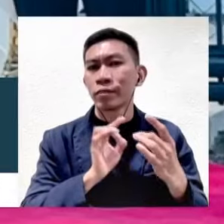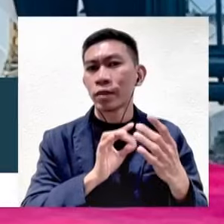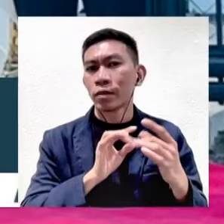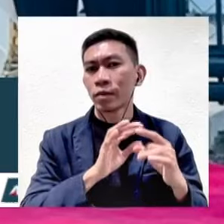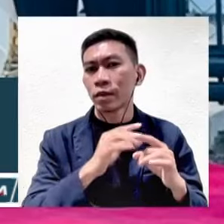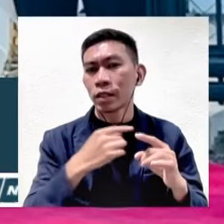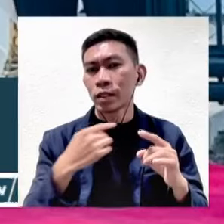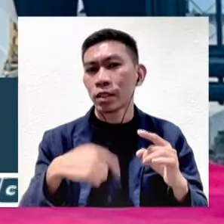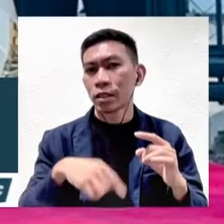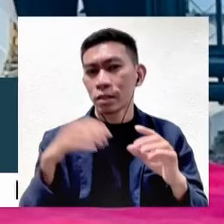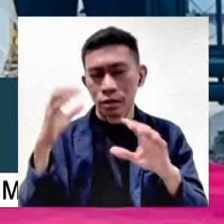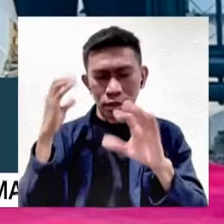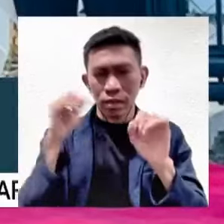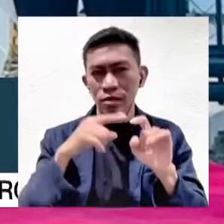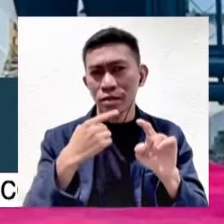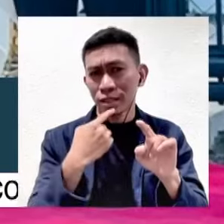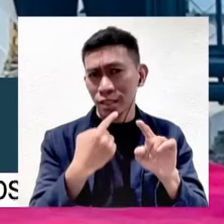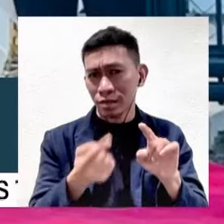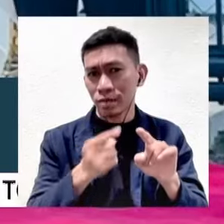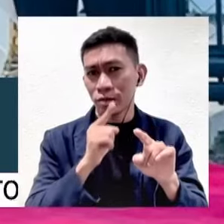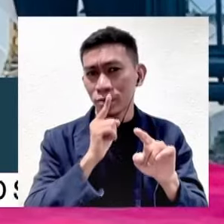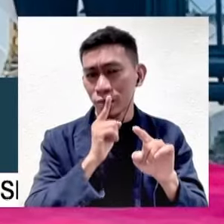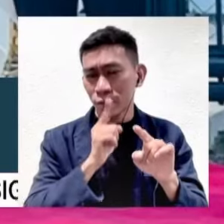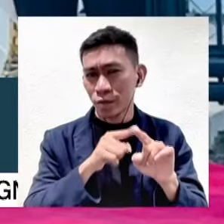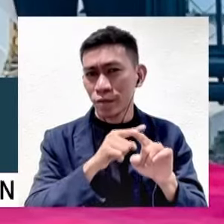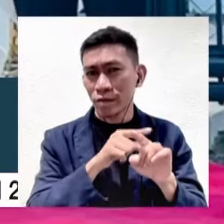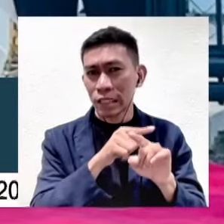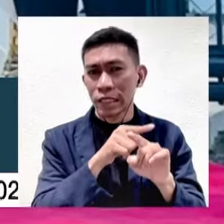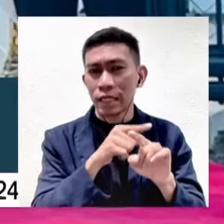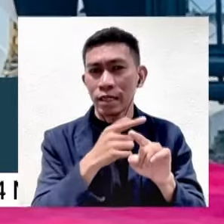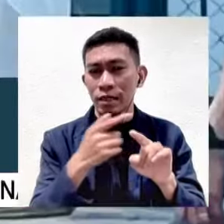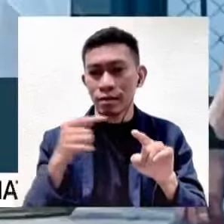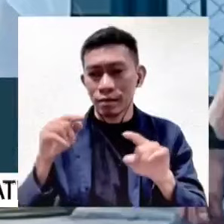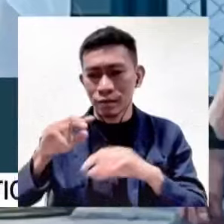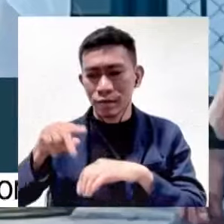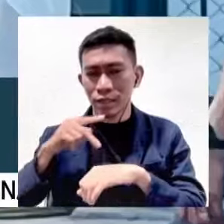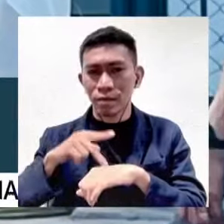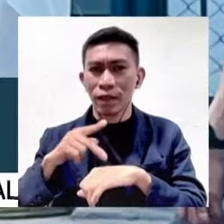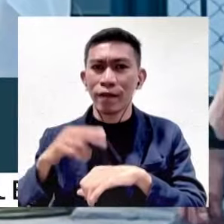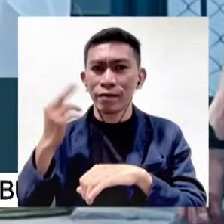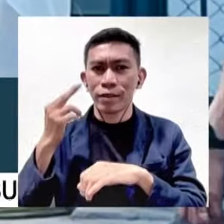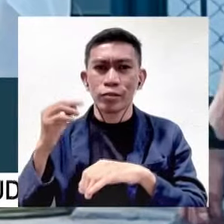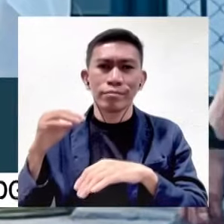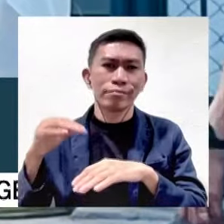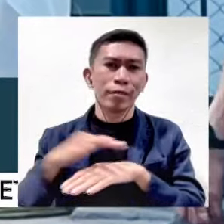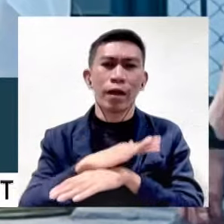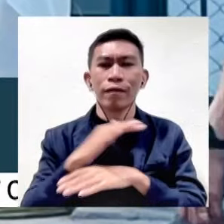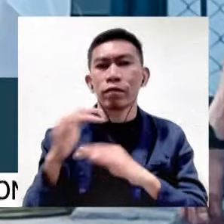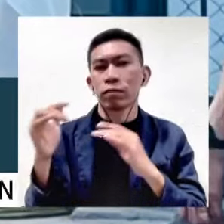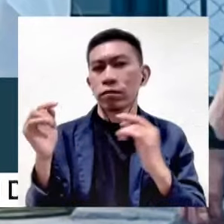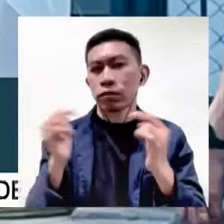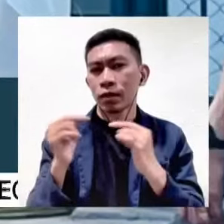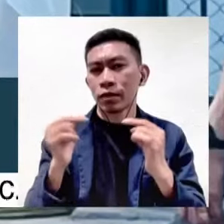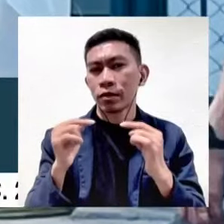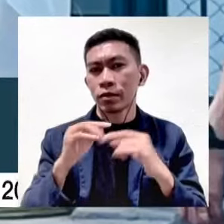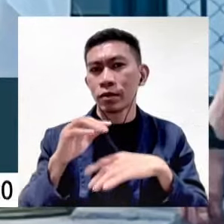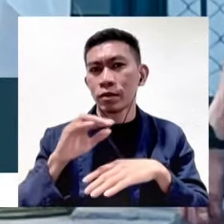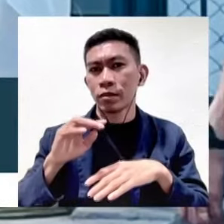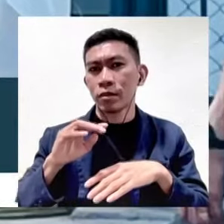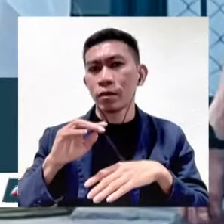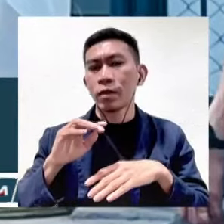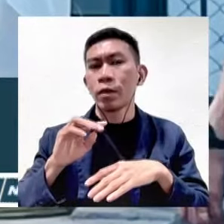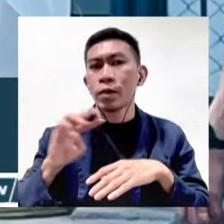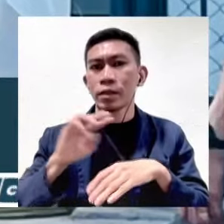Manila is creating trouble in the South China Sea. For the Defense Secretary, no country in the world supports Beijing's